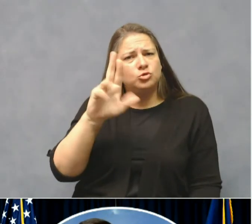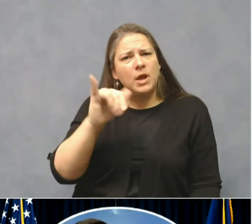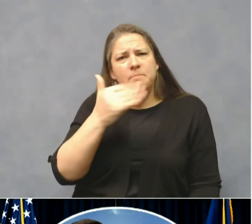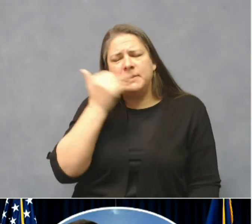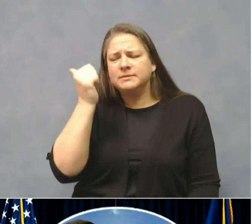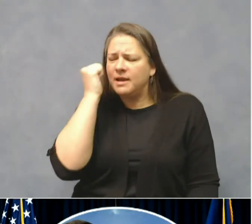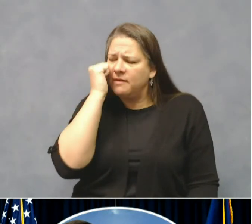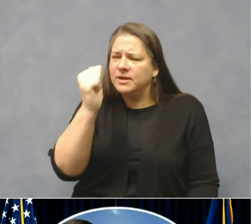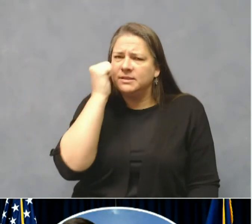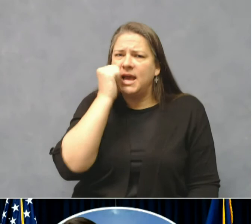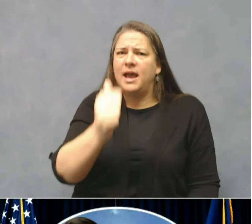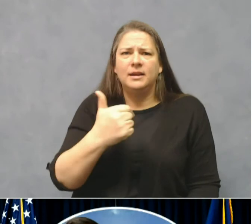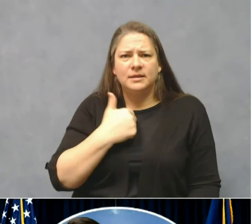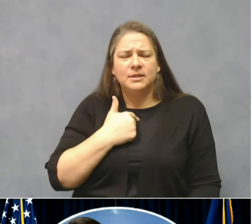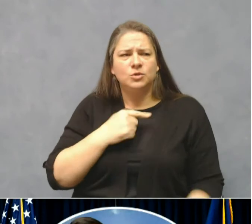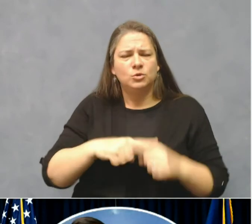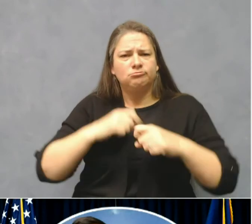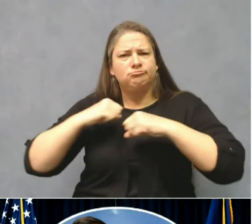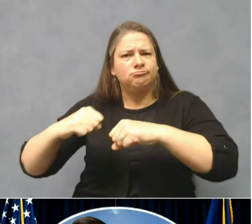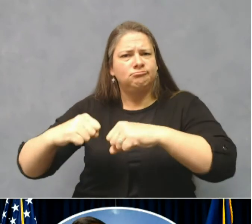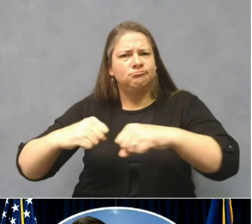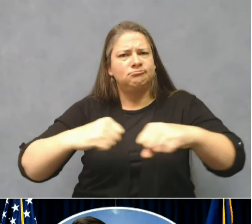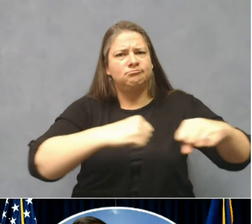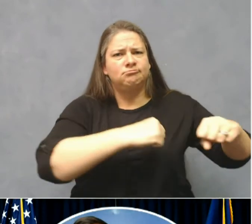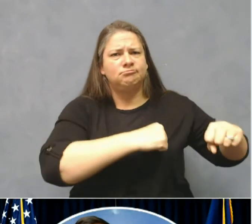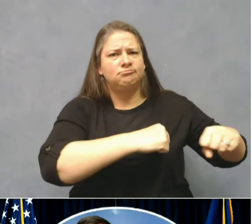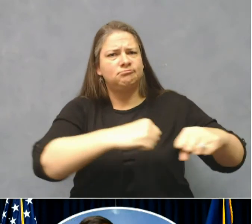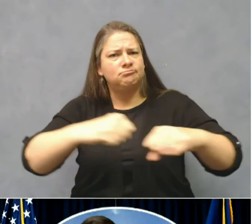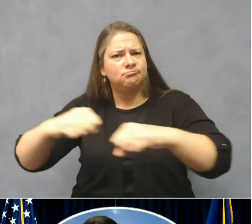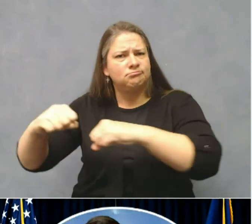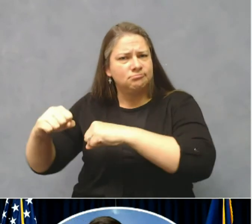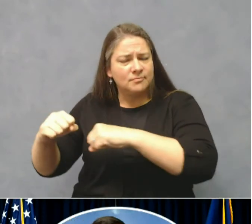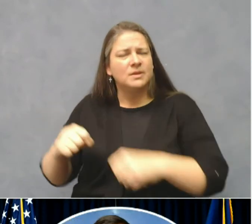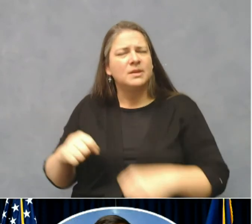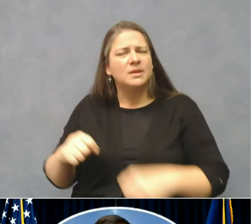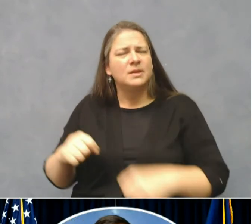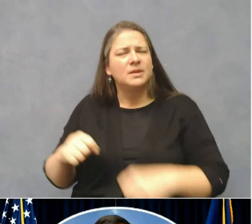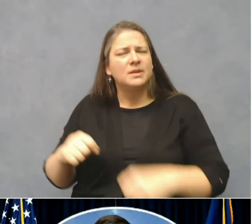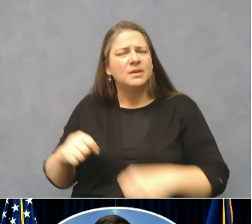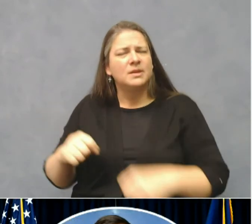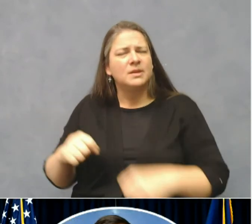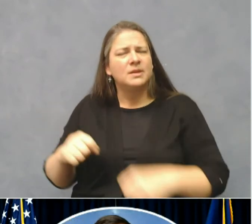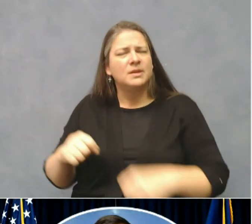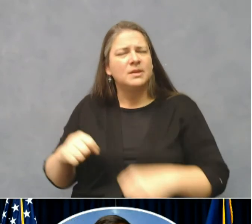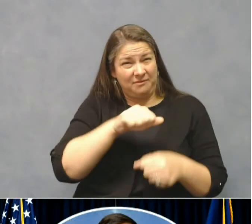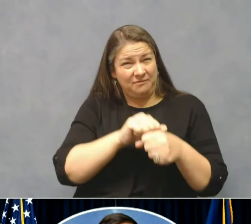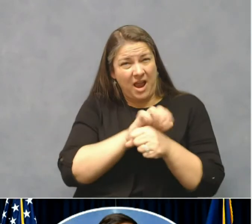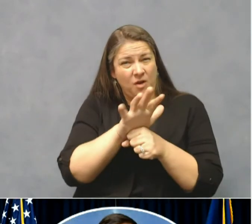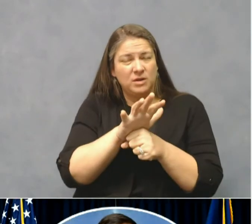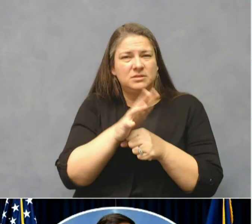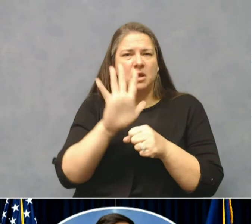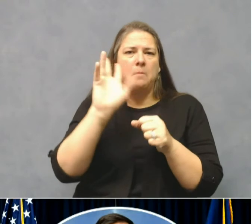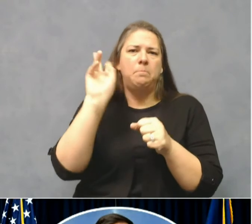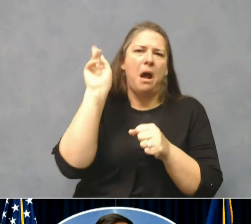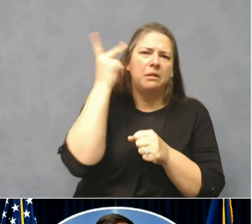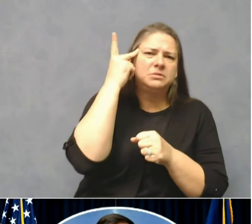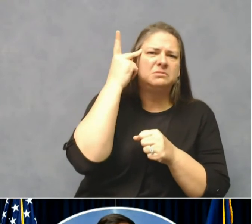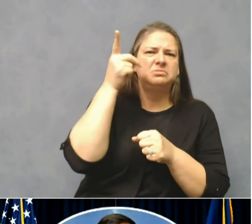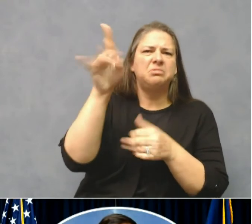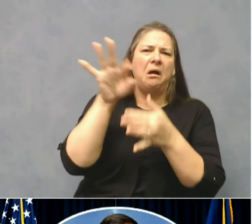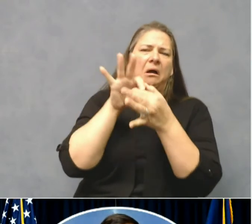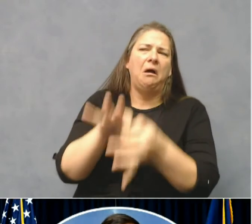day. Again, sometimes we feel like this virus is being